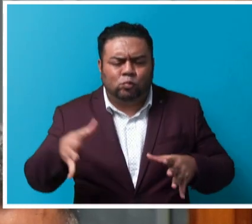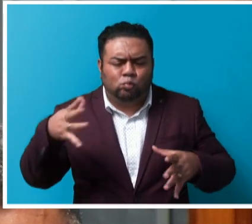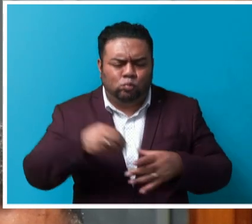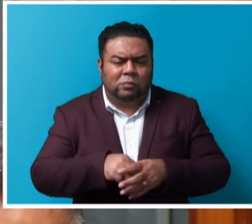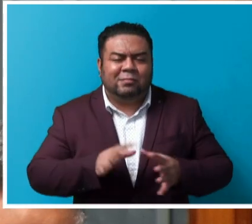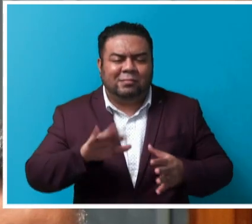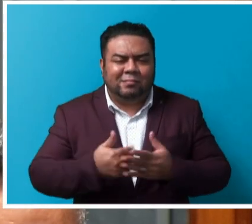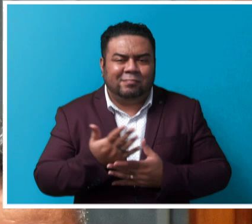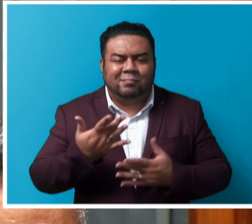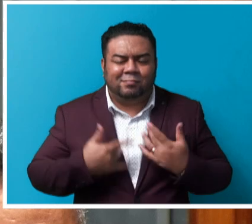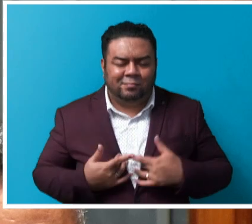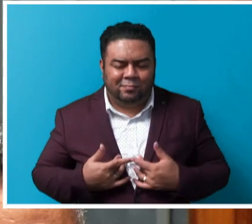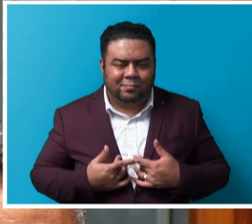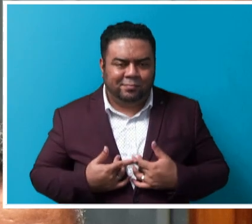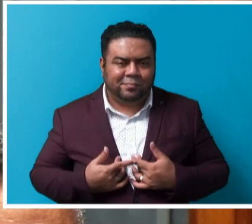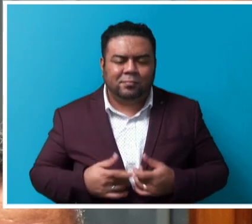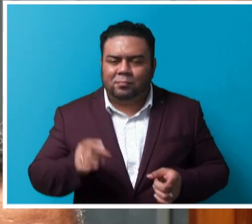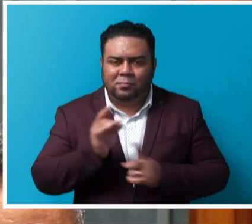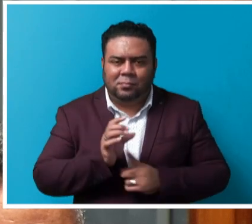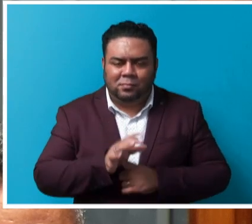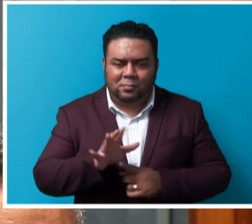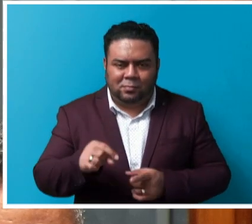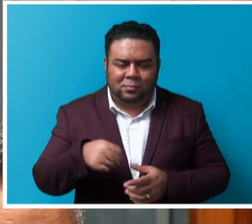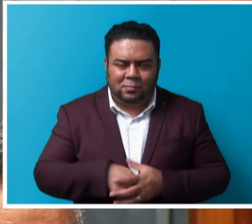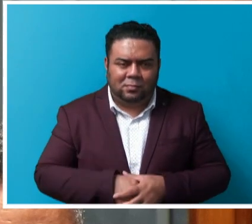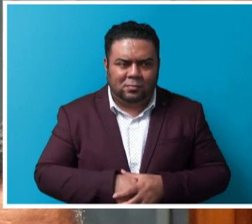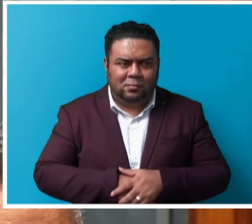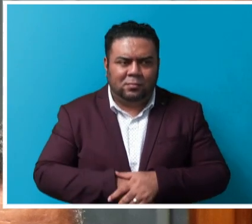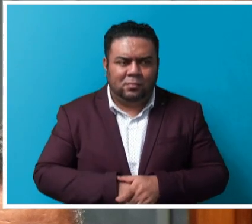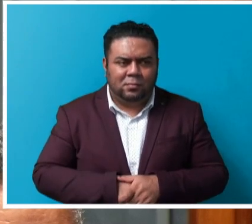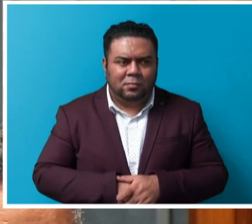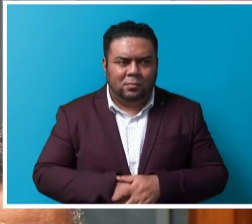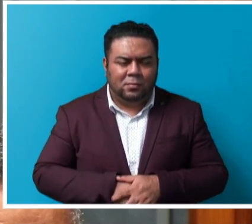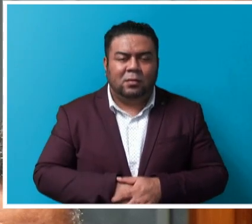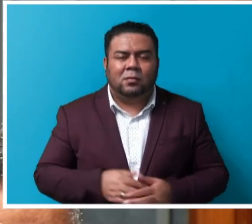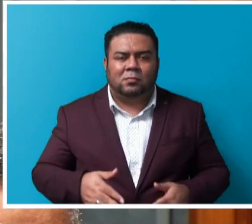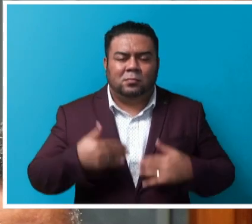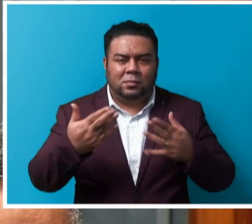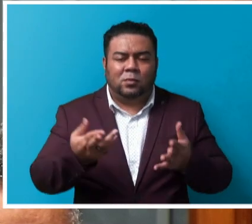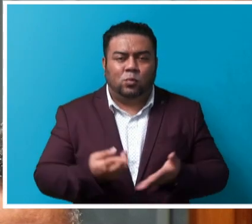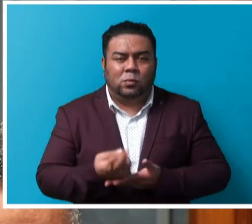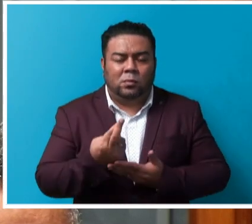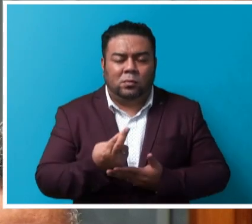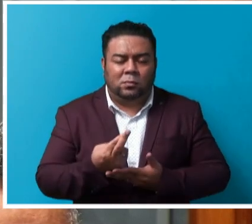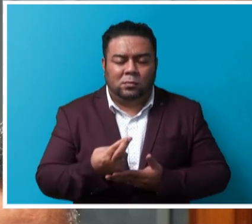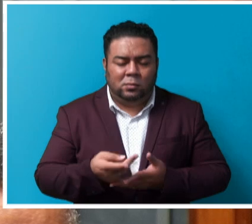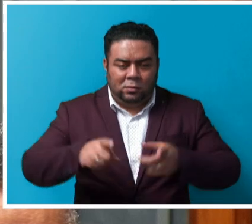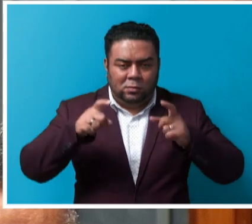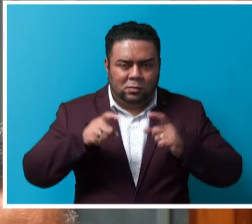is vital that these reforms align with development initiatives that enhance resilience and